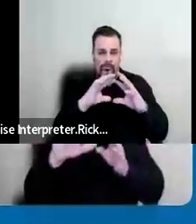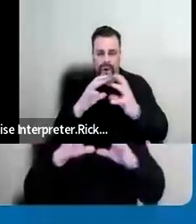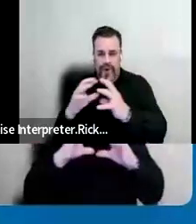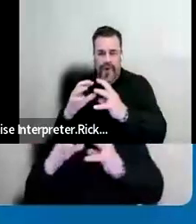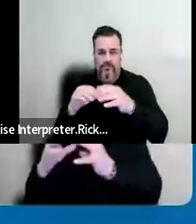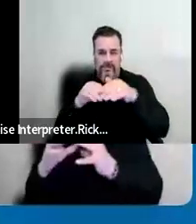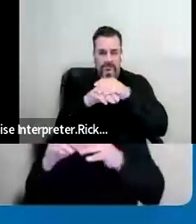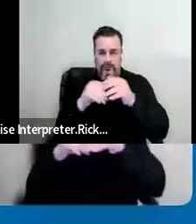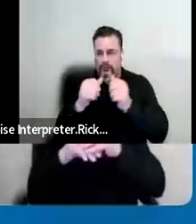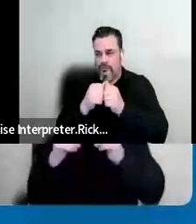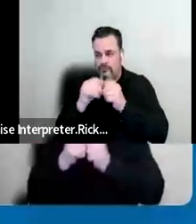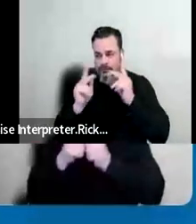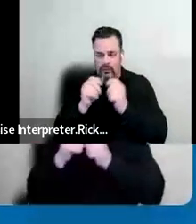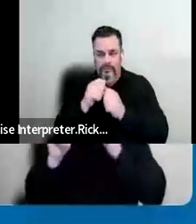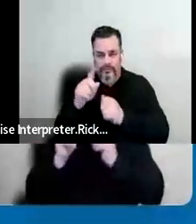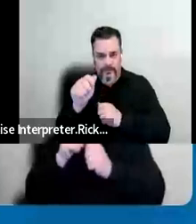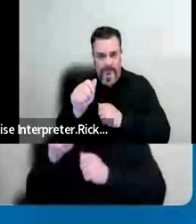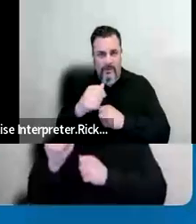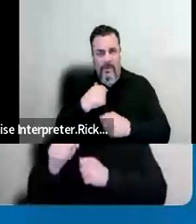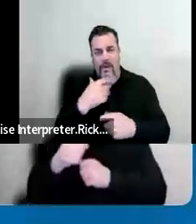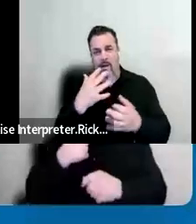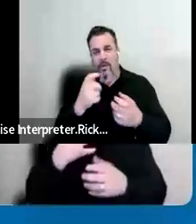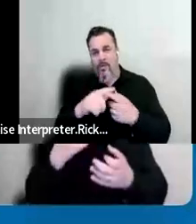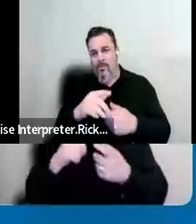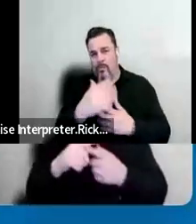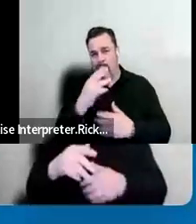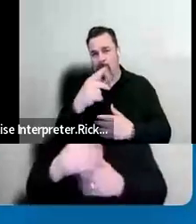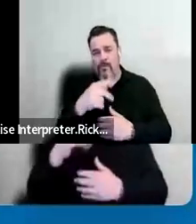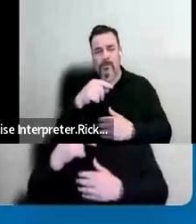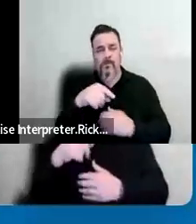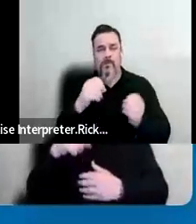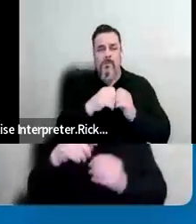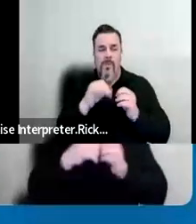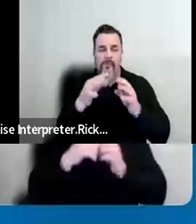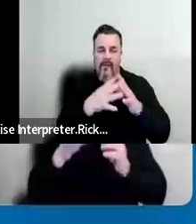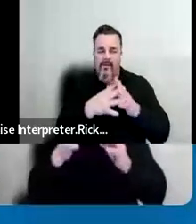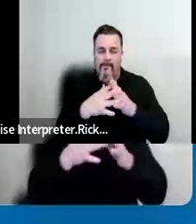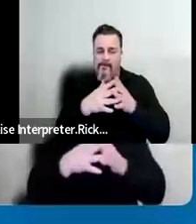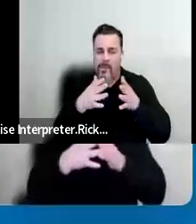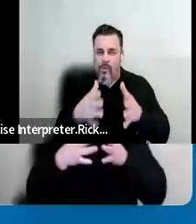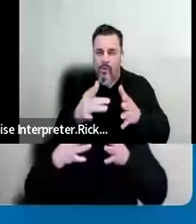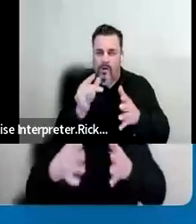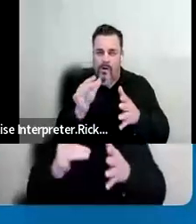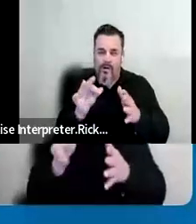to individuals with disabilities? I do want to lift up that this is more of the American way of talking